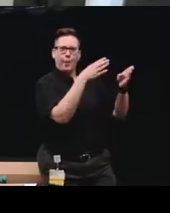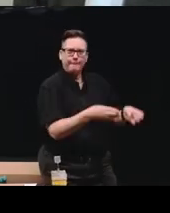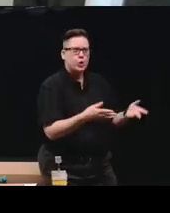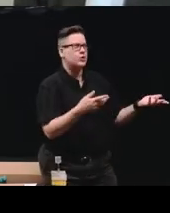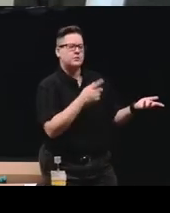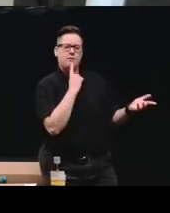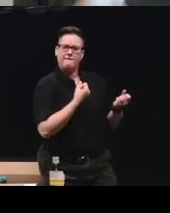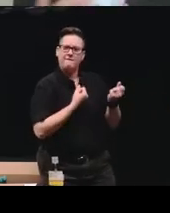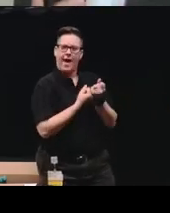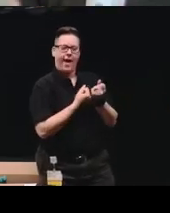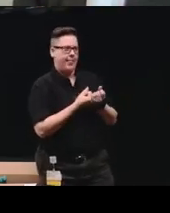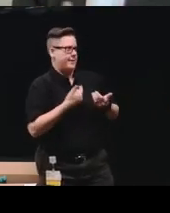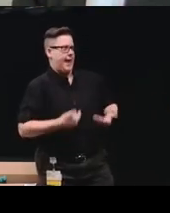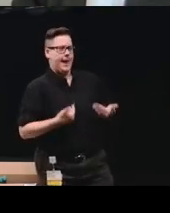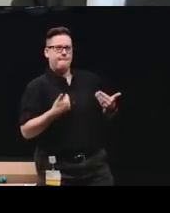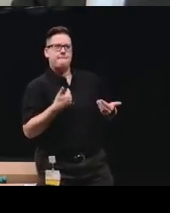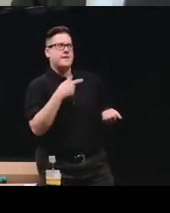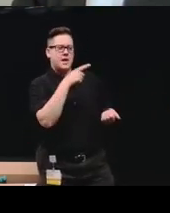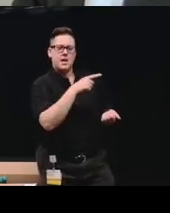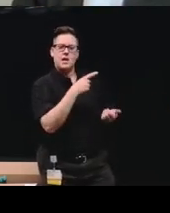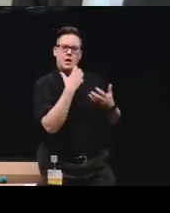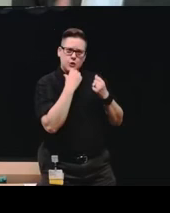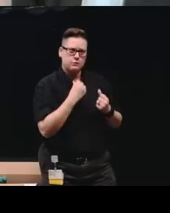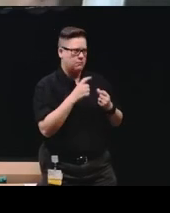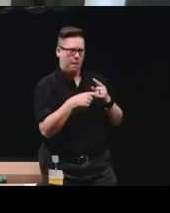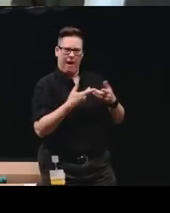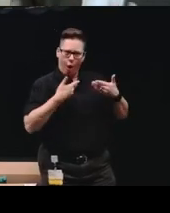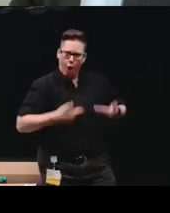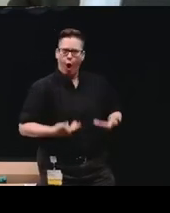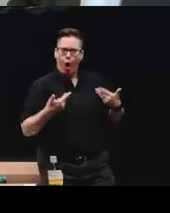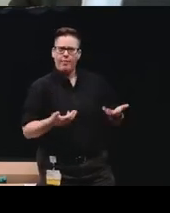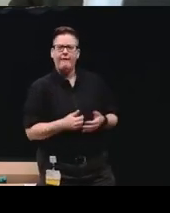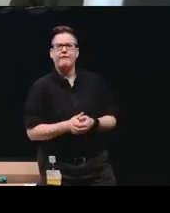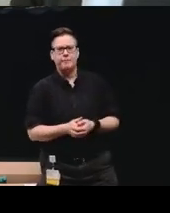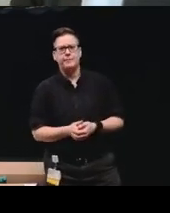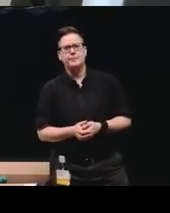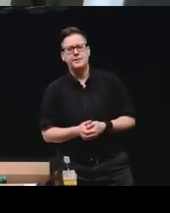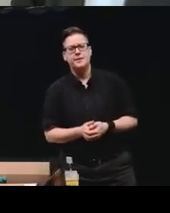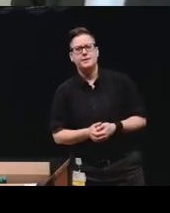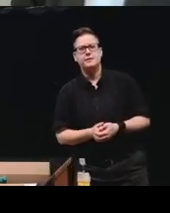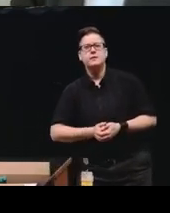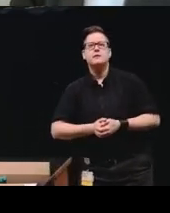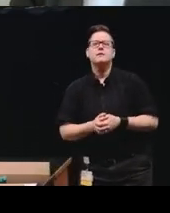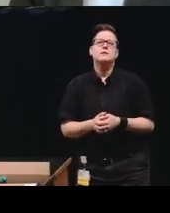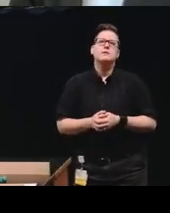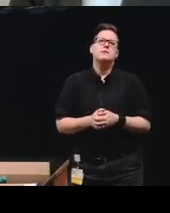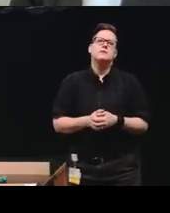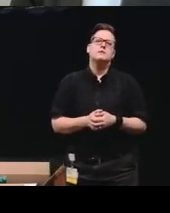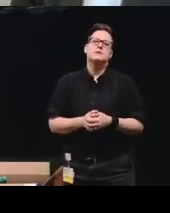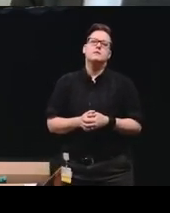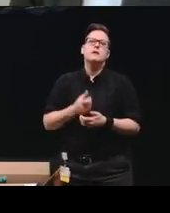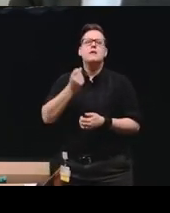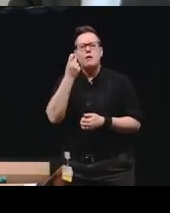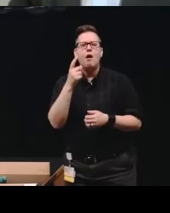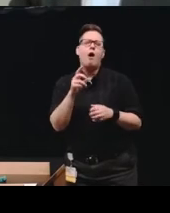validating and can certainly help build rapport. You want to complement what I've just said, obviously, by getting a sense of developmental